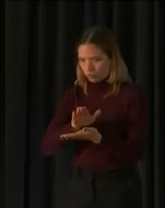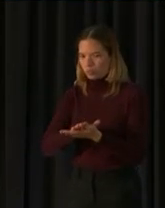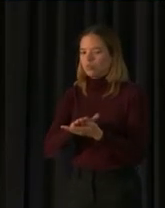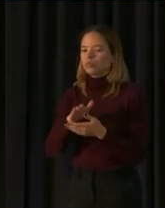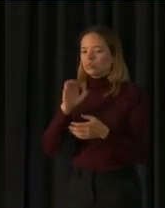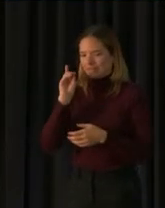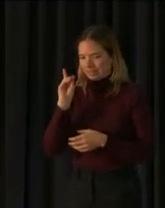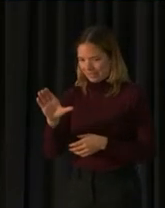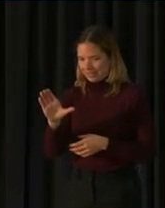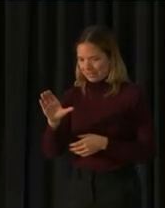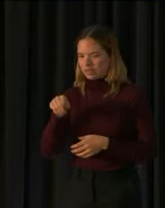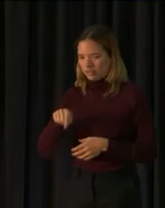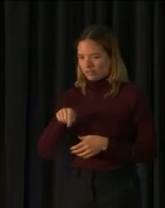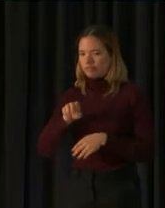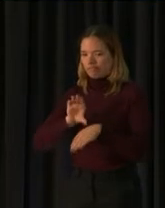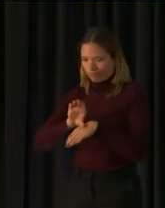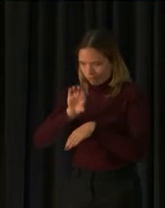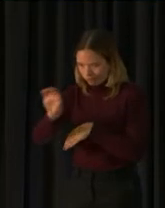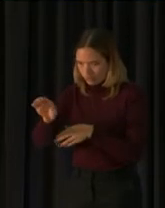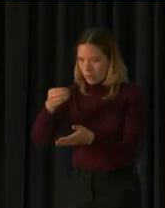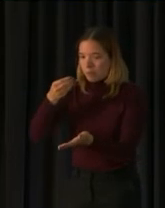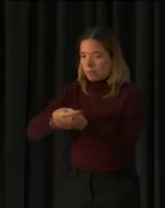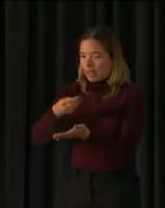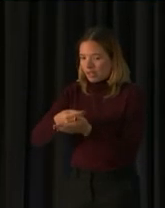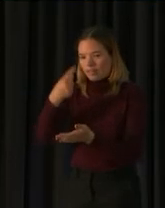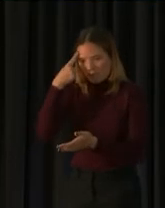it at that time.